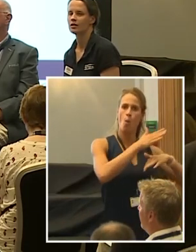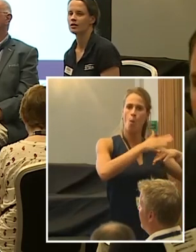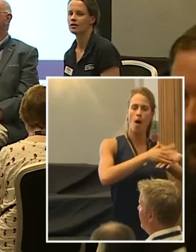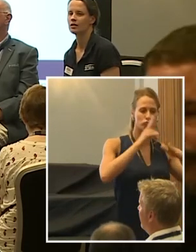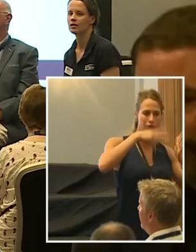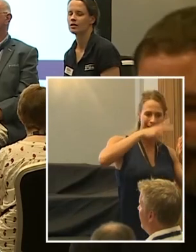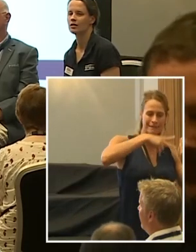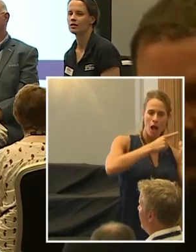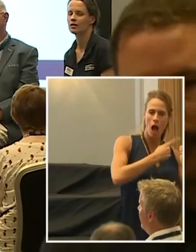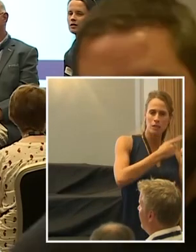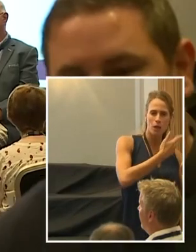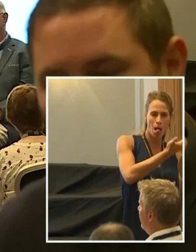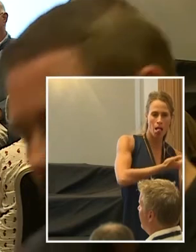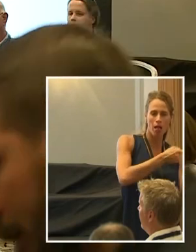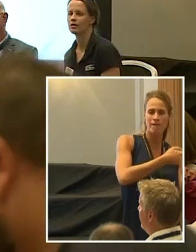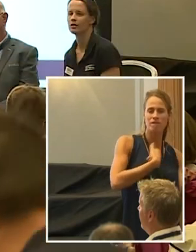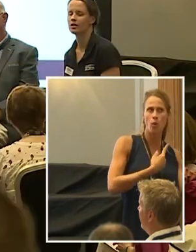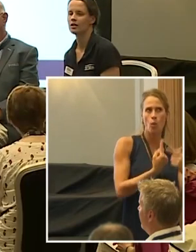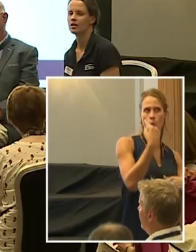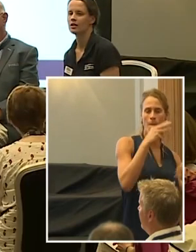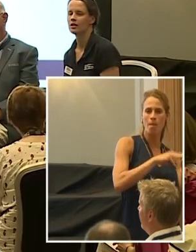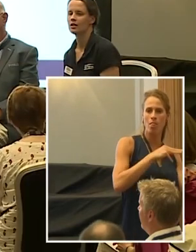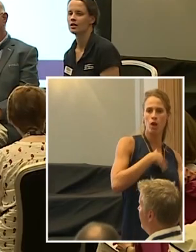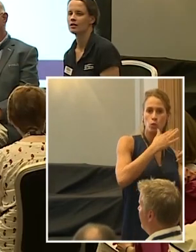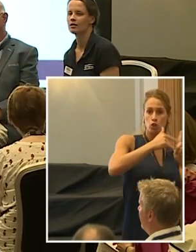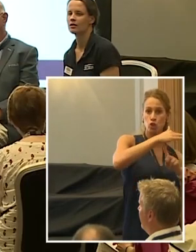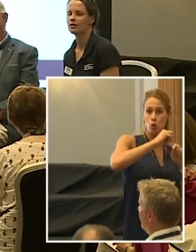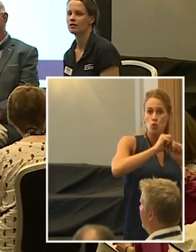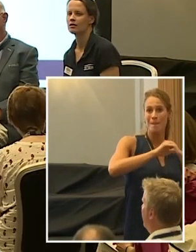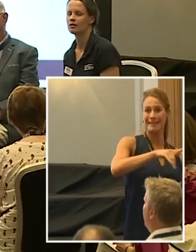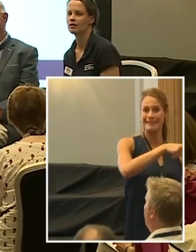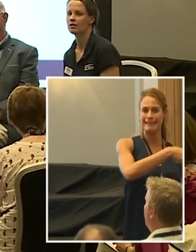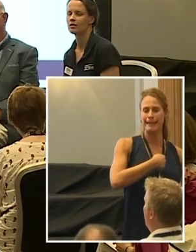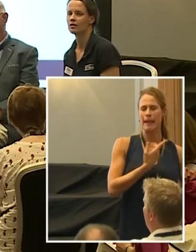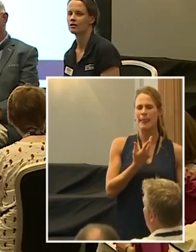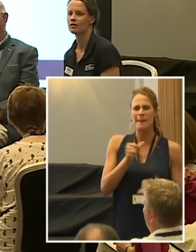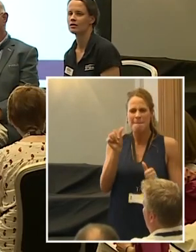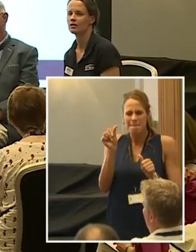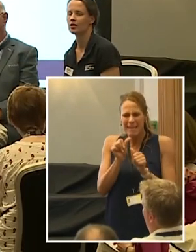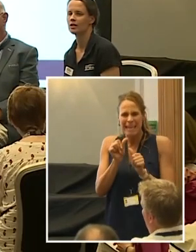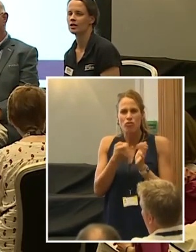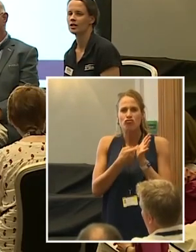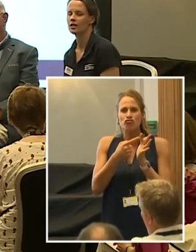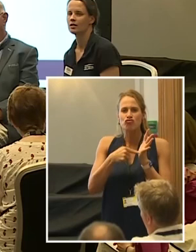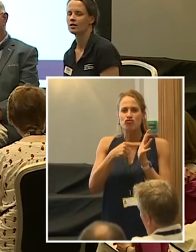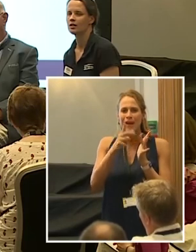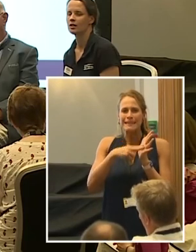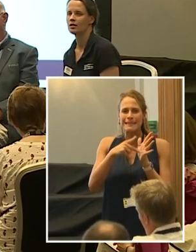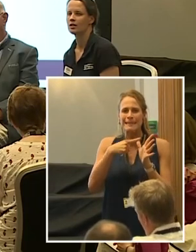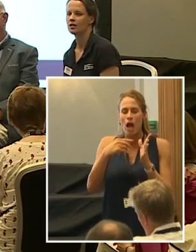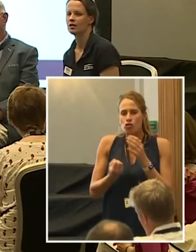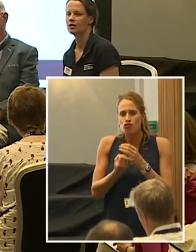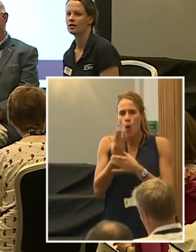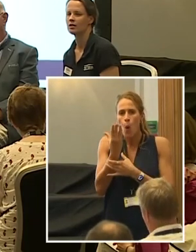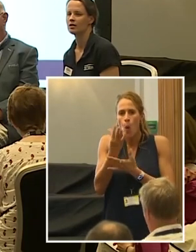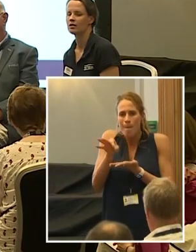treatment page on social media about a month ago, whereby mini retinas were grown in a petri dish and that this procedure made it